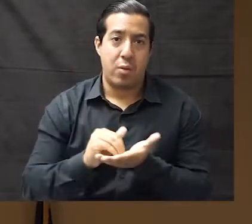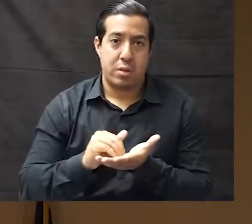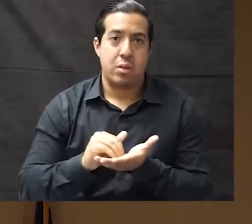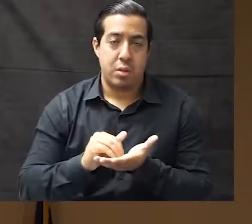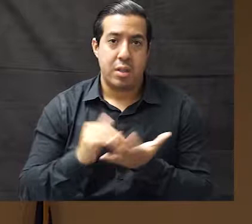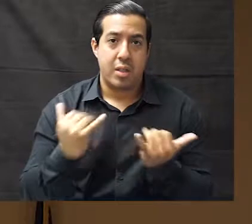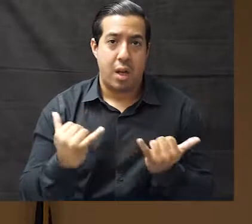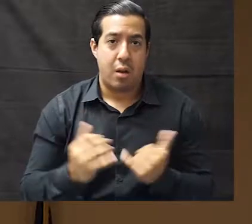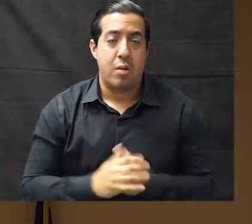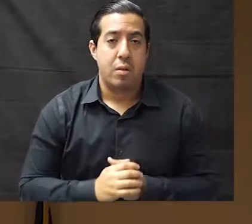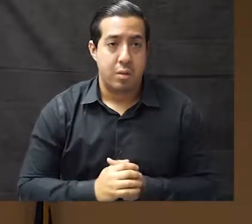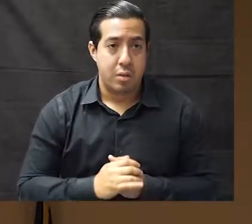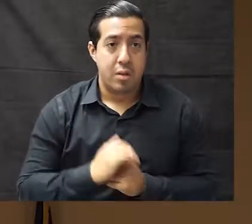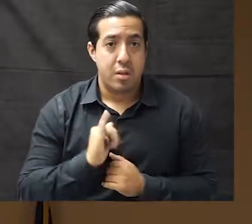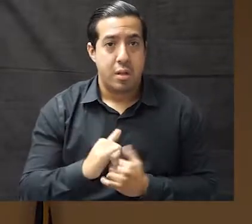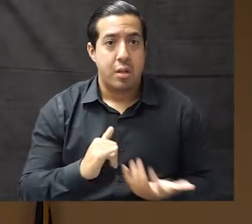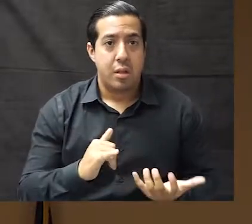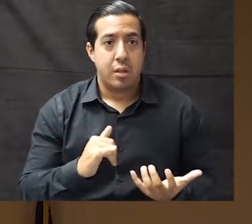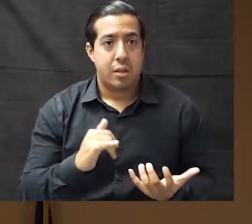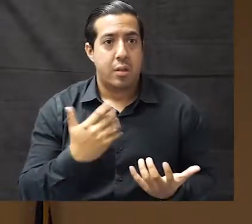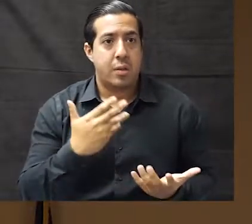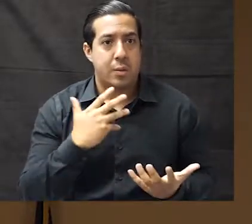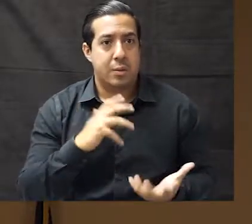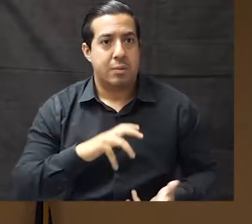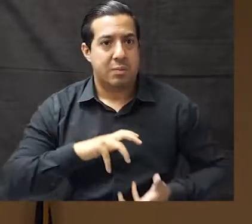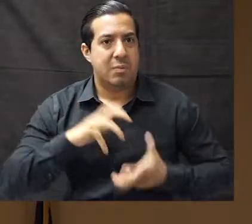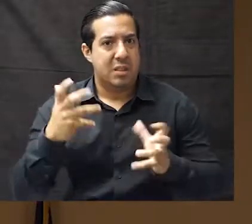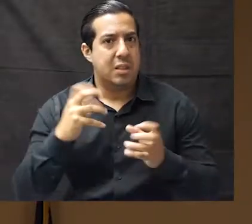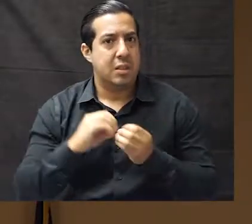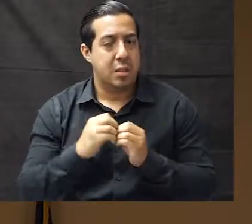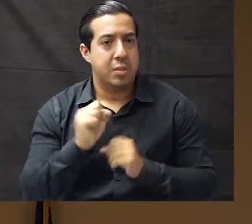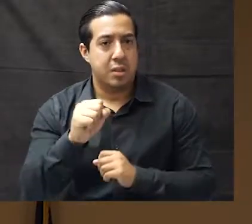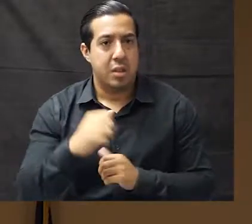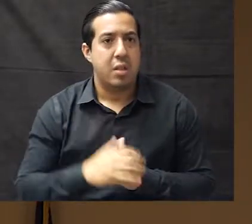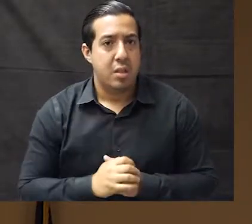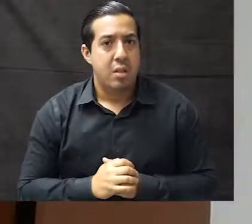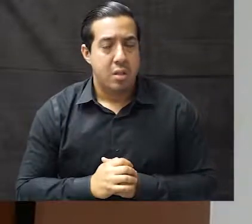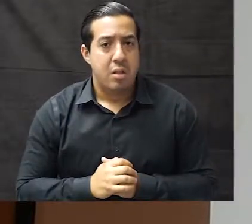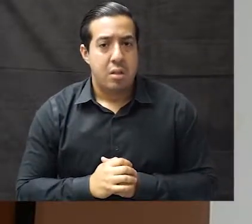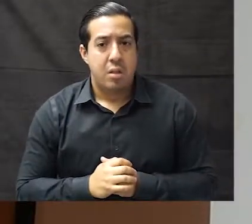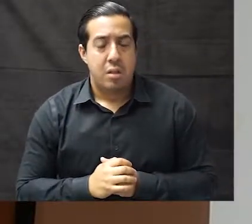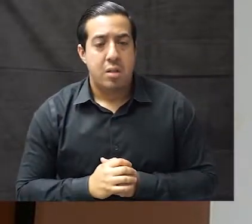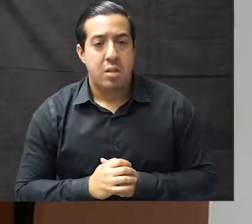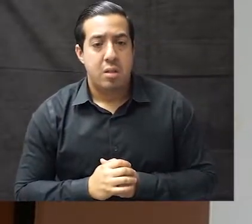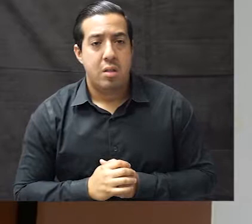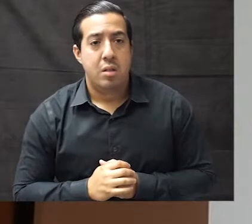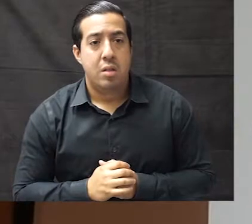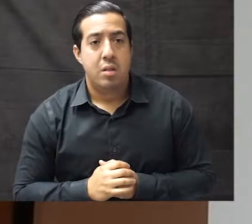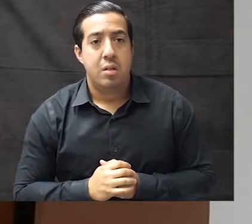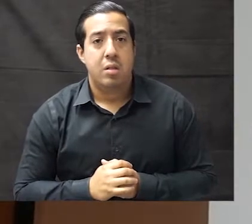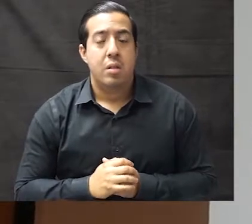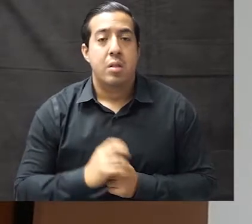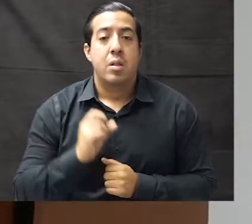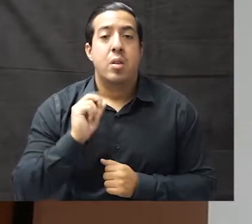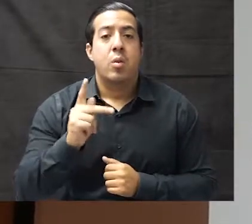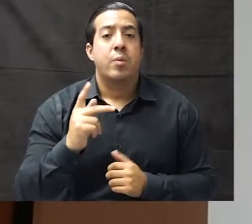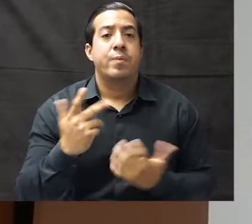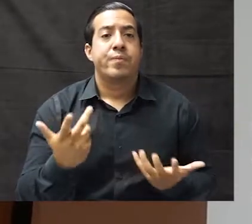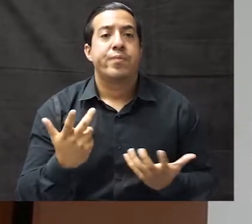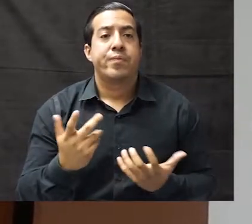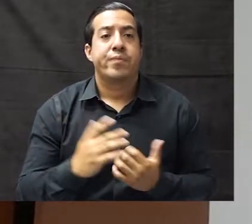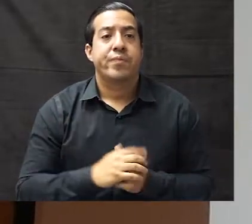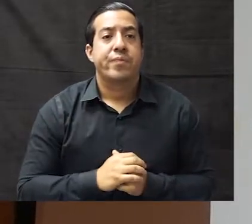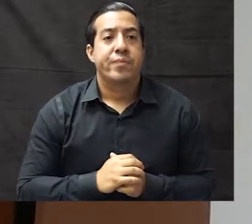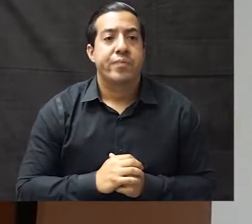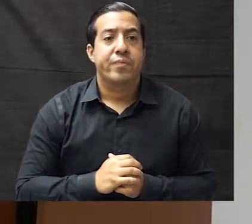a synthetic opioid, meaning it's not derived from morphine. An opioid means it is a pain medication. It